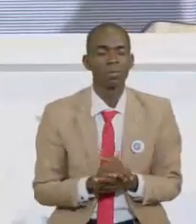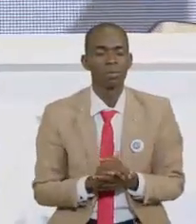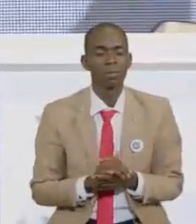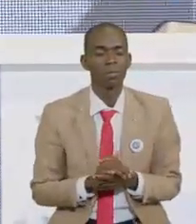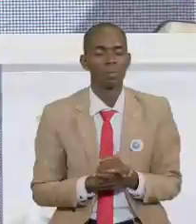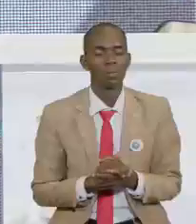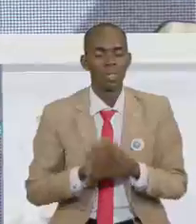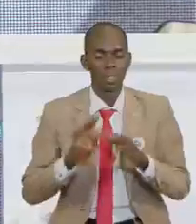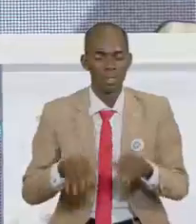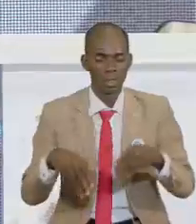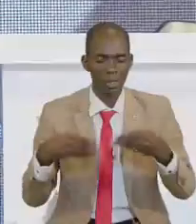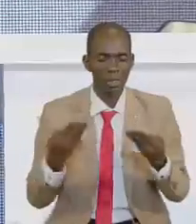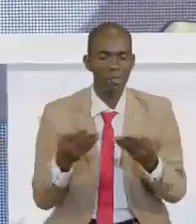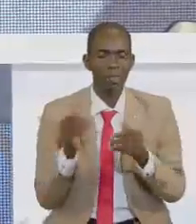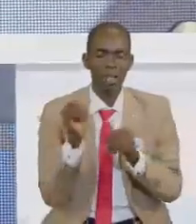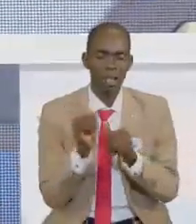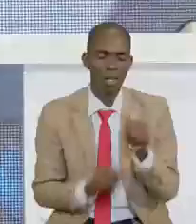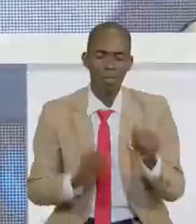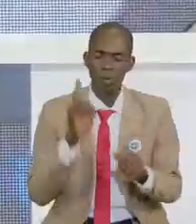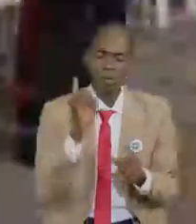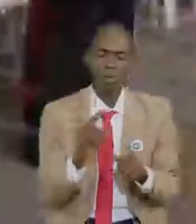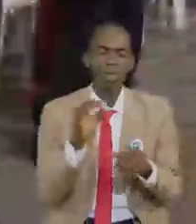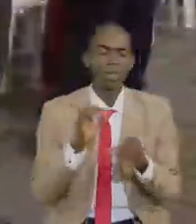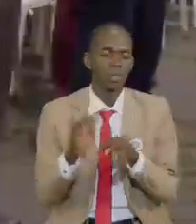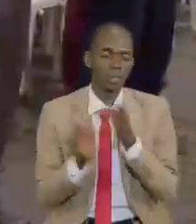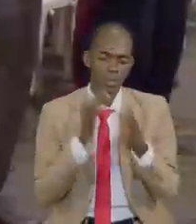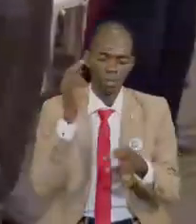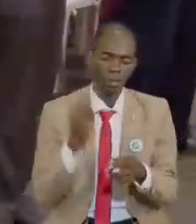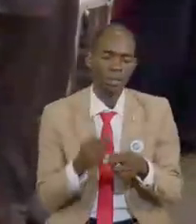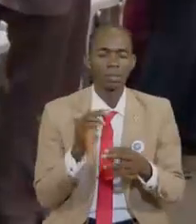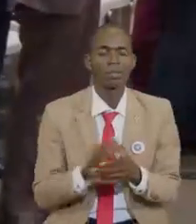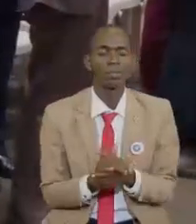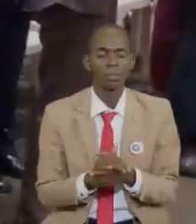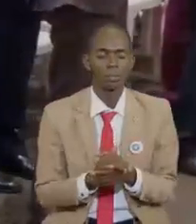Grant everyone in Jesus' name